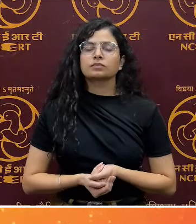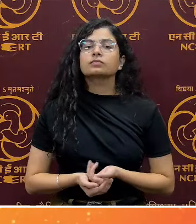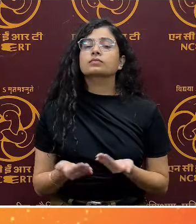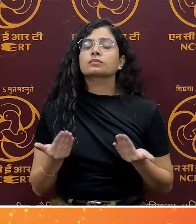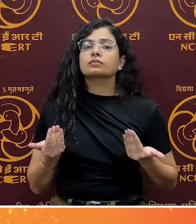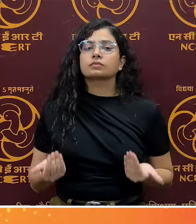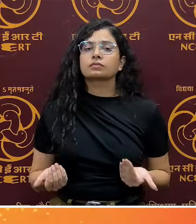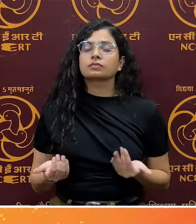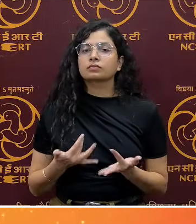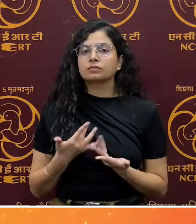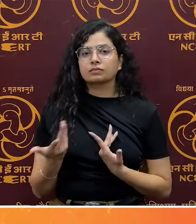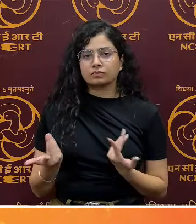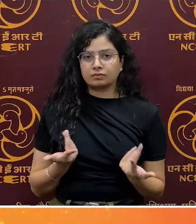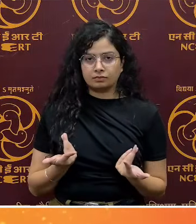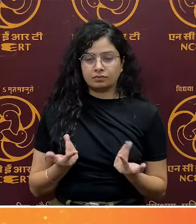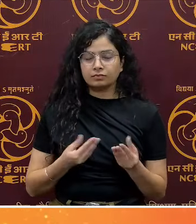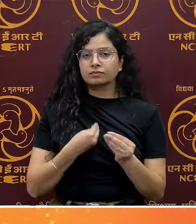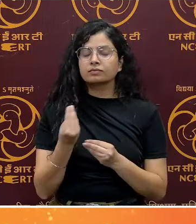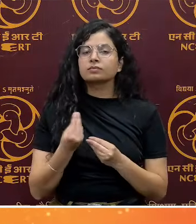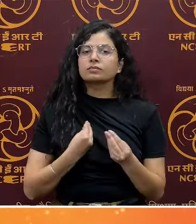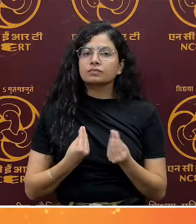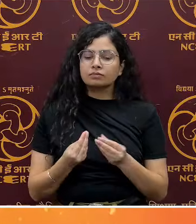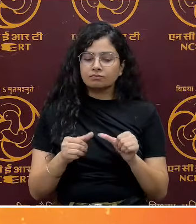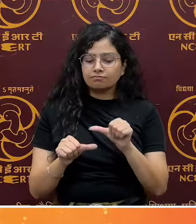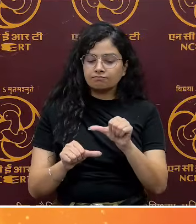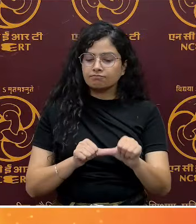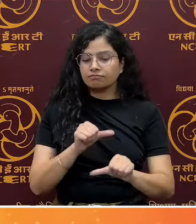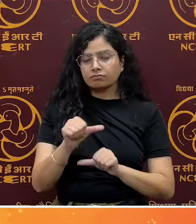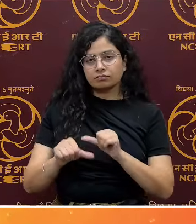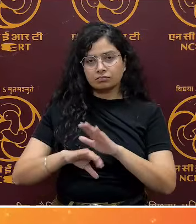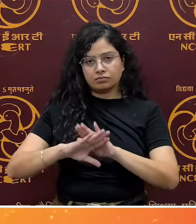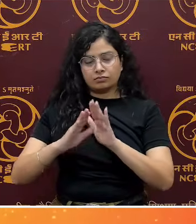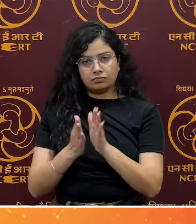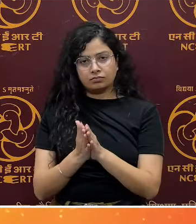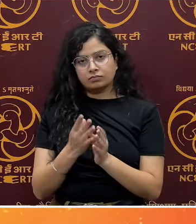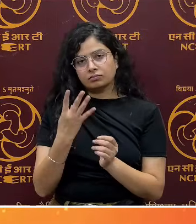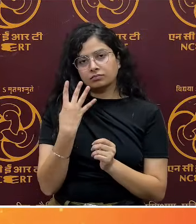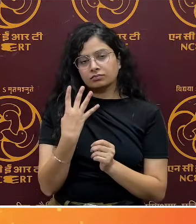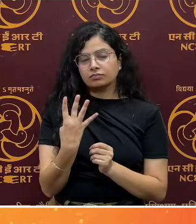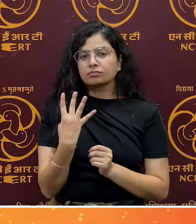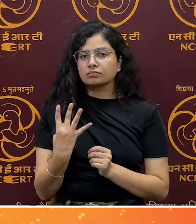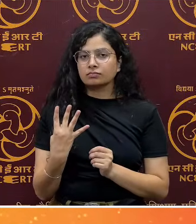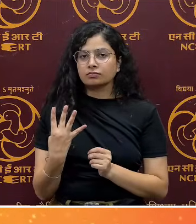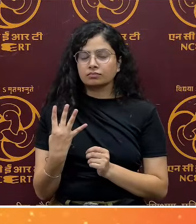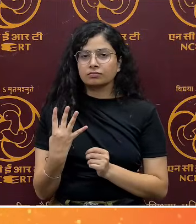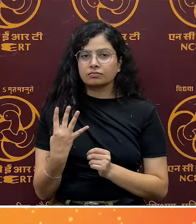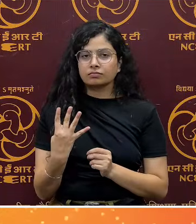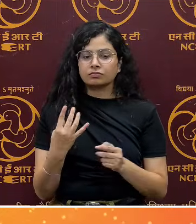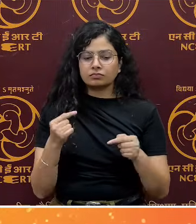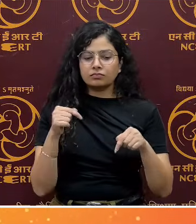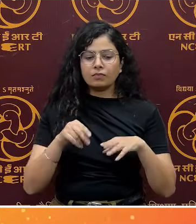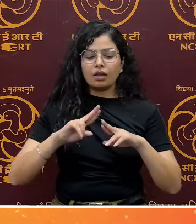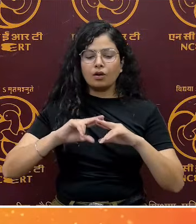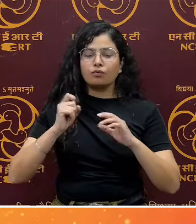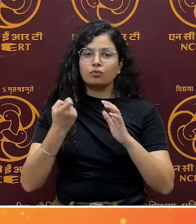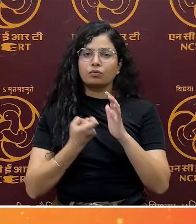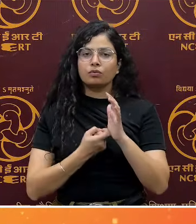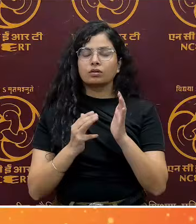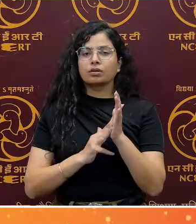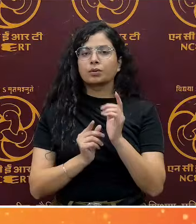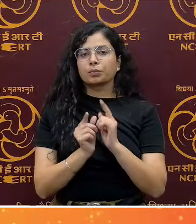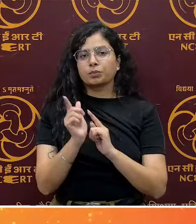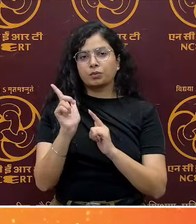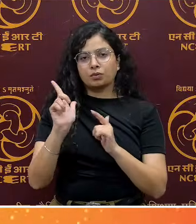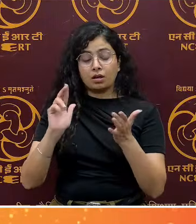Now here there are some steps, 4 steps are there. We have to generate this formula. First we will take